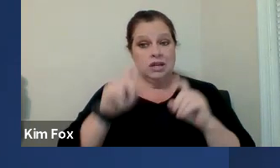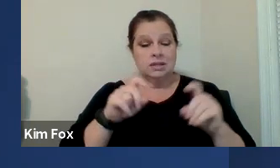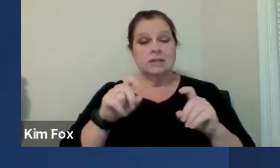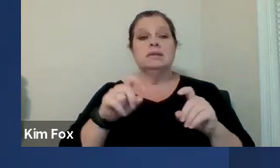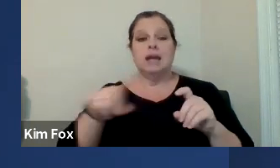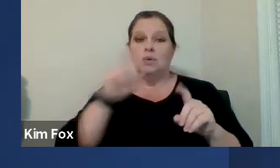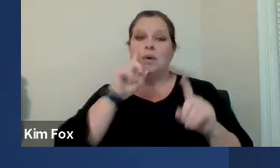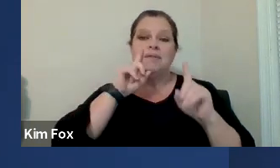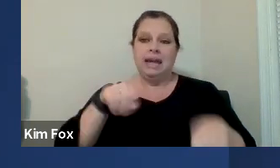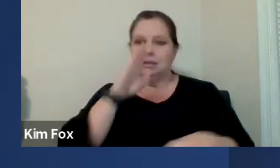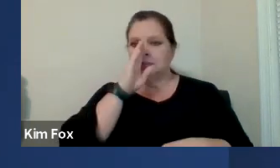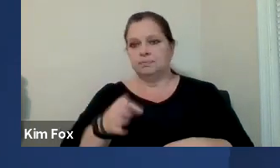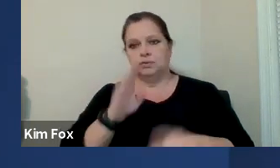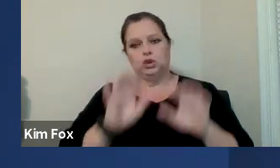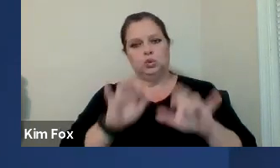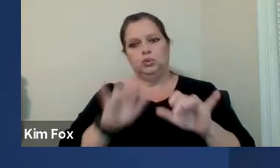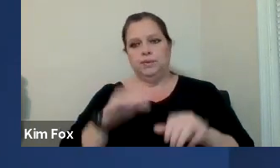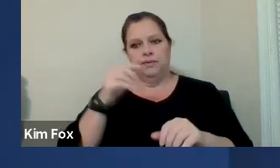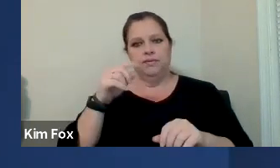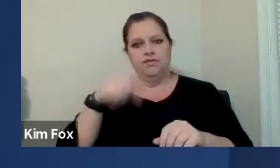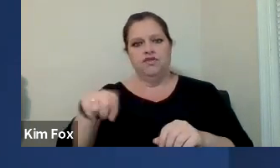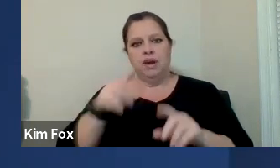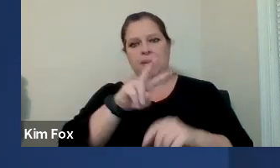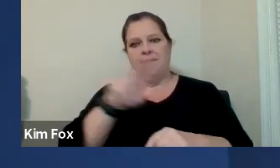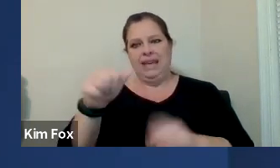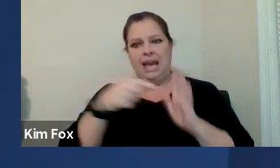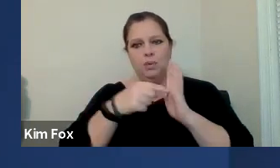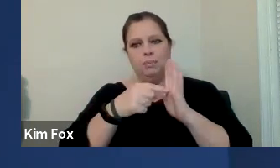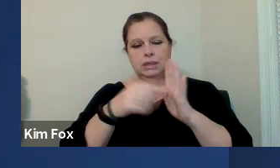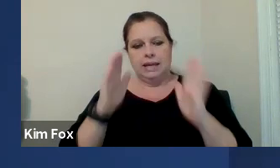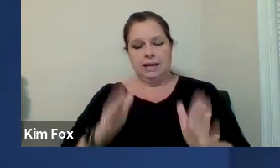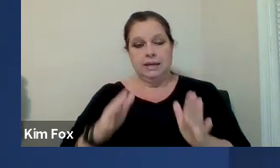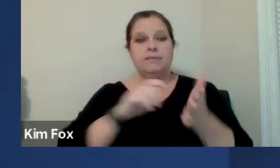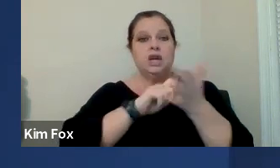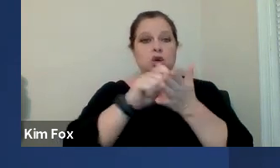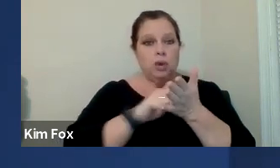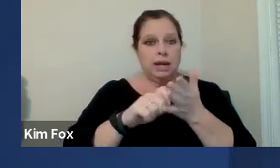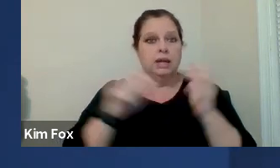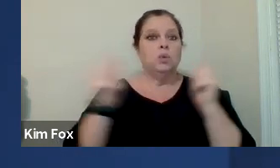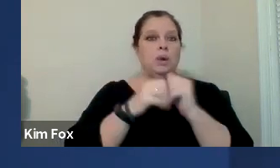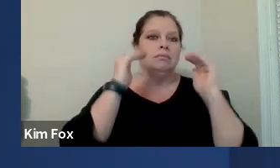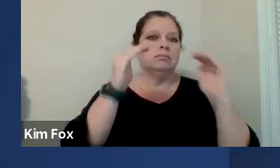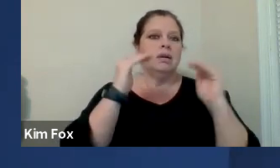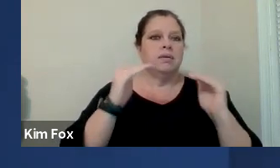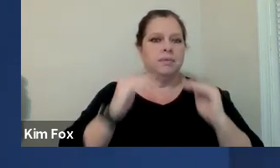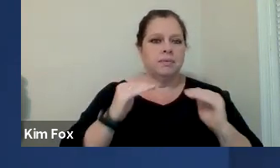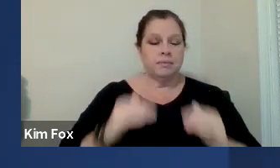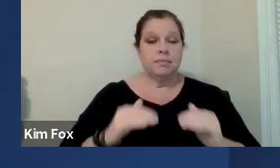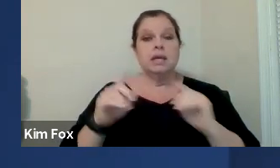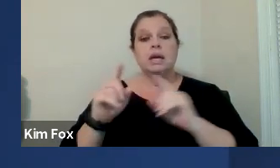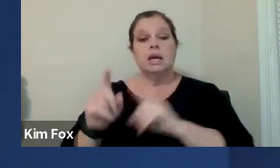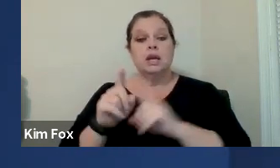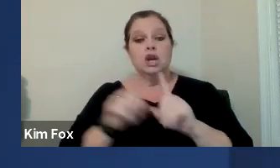your answers written back from a VA representative in writing with the steps. And then also it